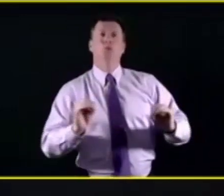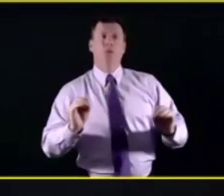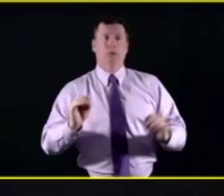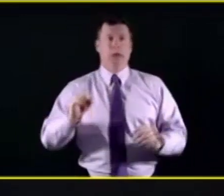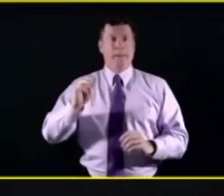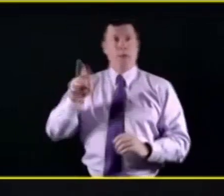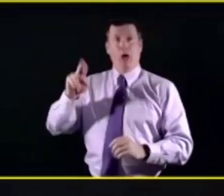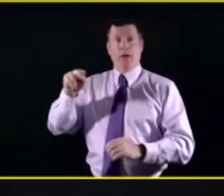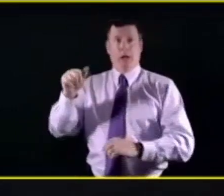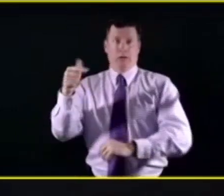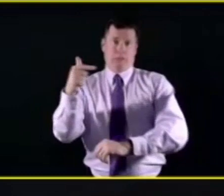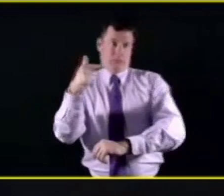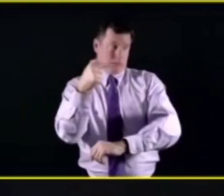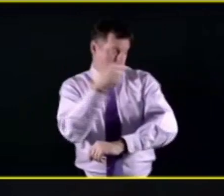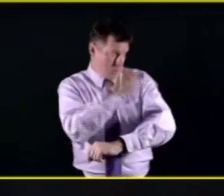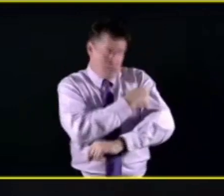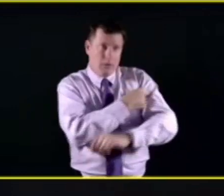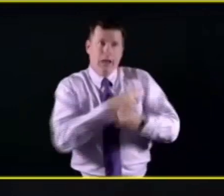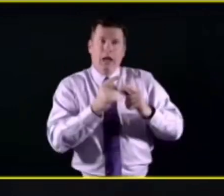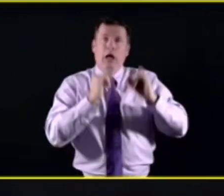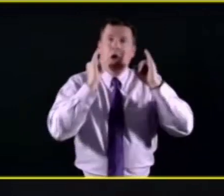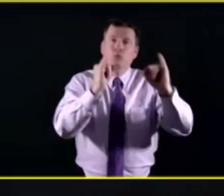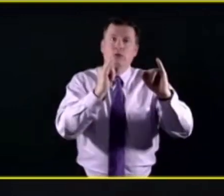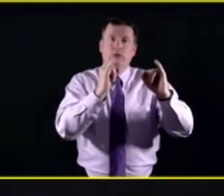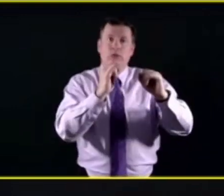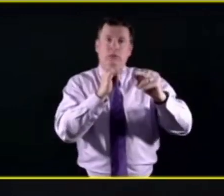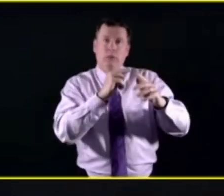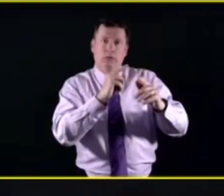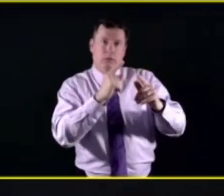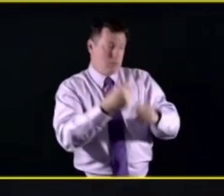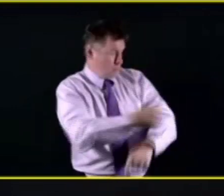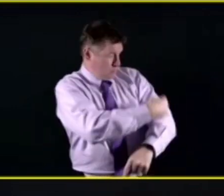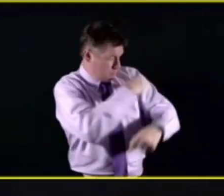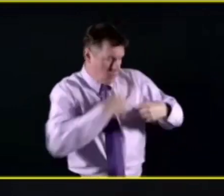cell can make the vaccine that you want.